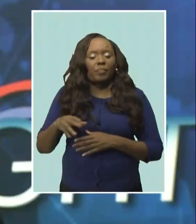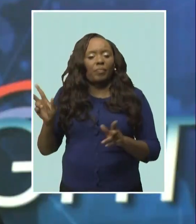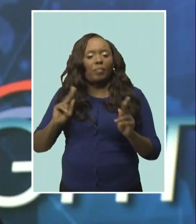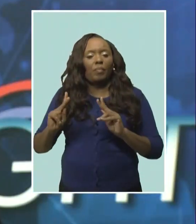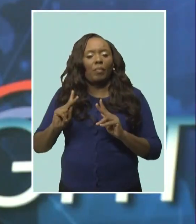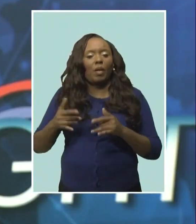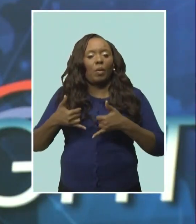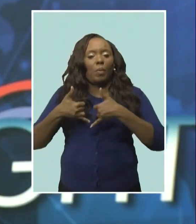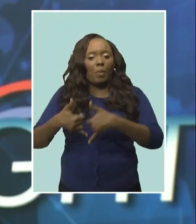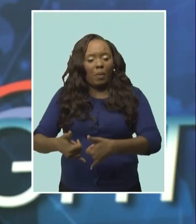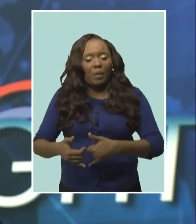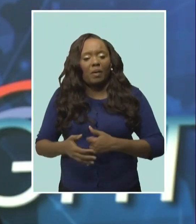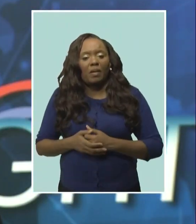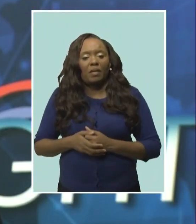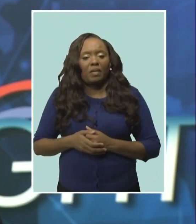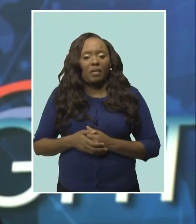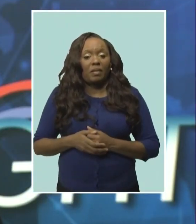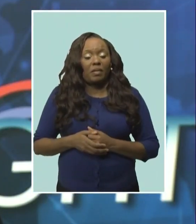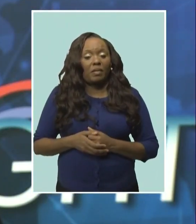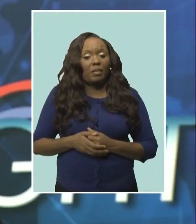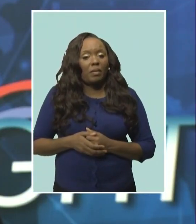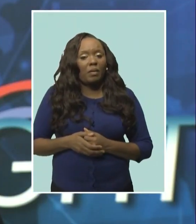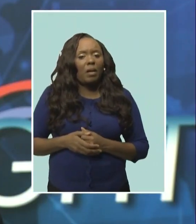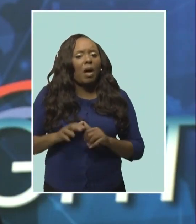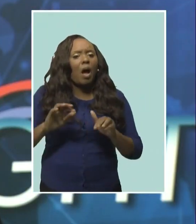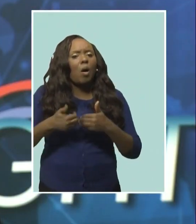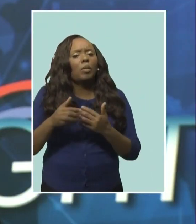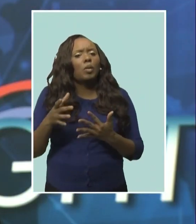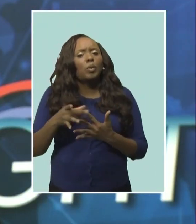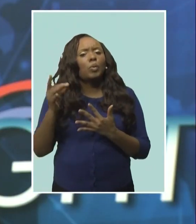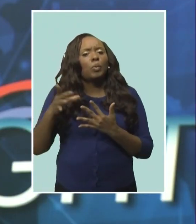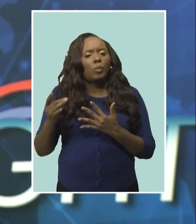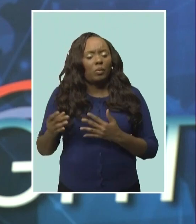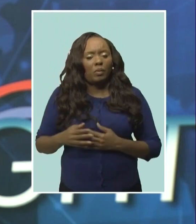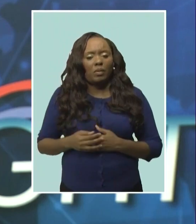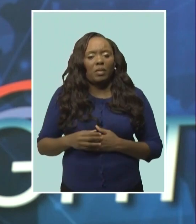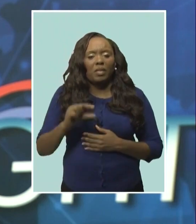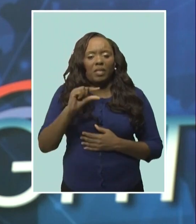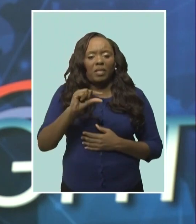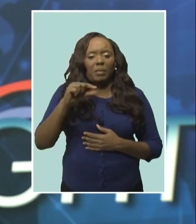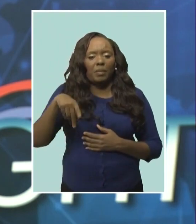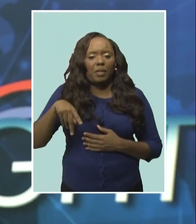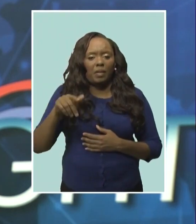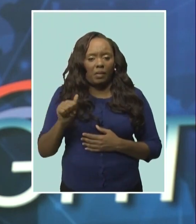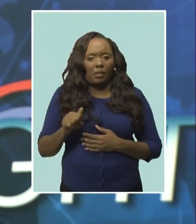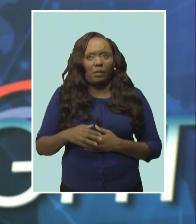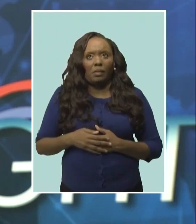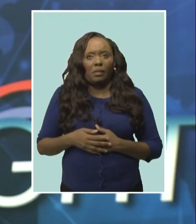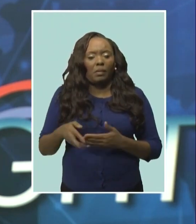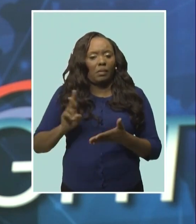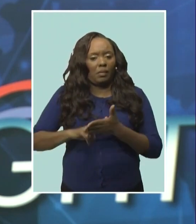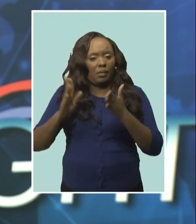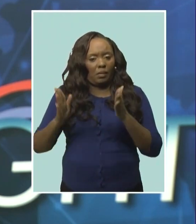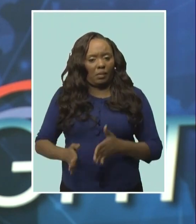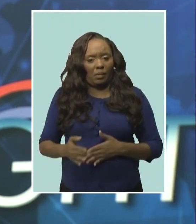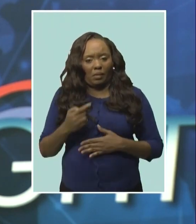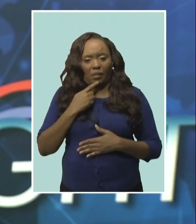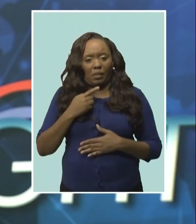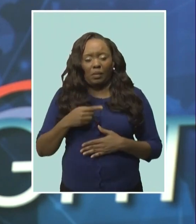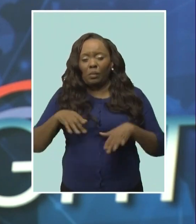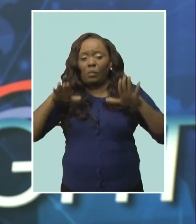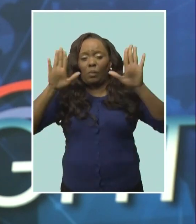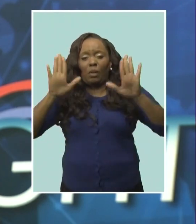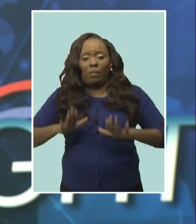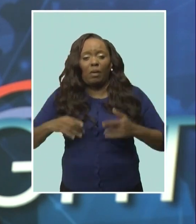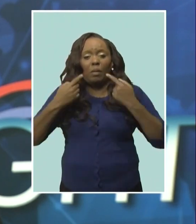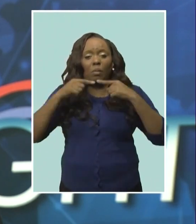were selected based on their grade point average. Registrar Roger Worrell reminded the students that exceptional achievements are within